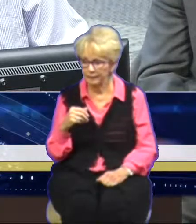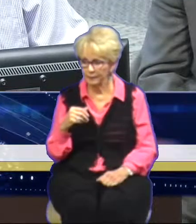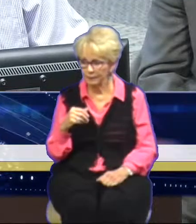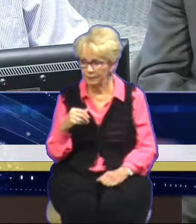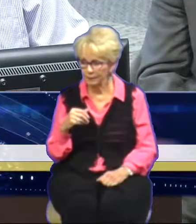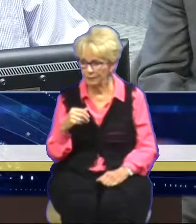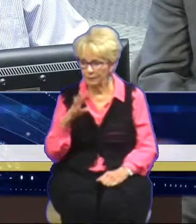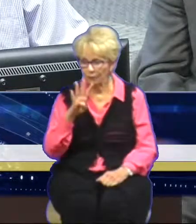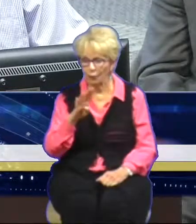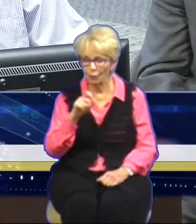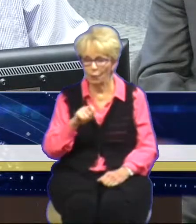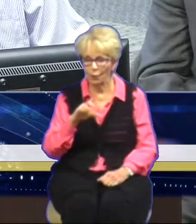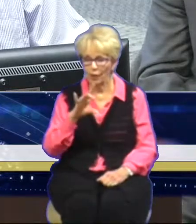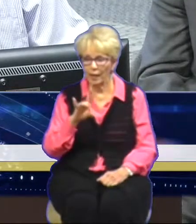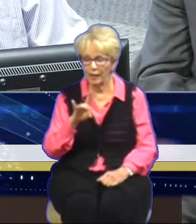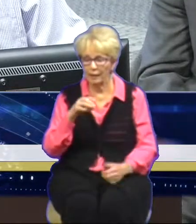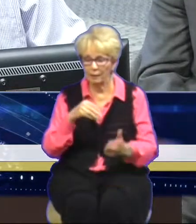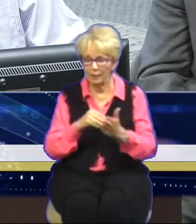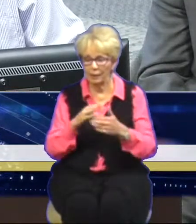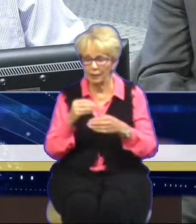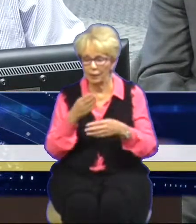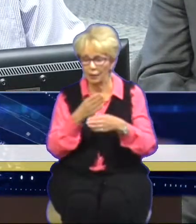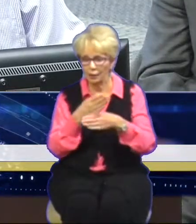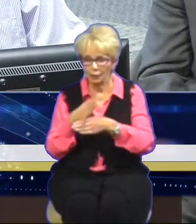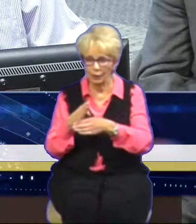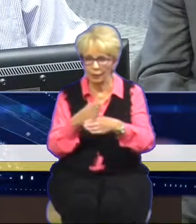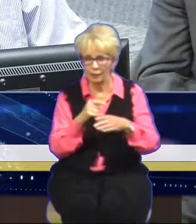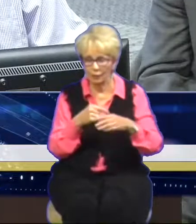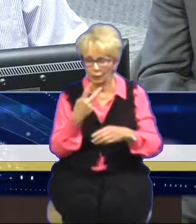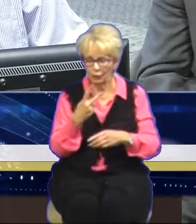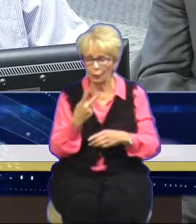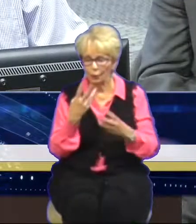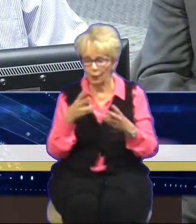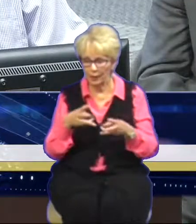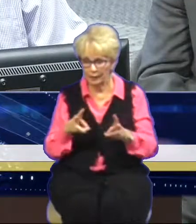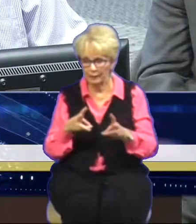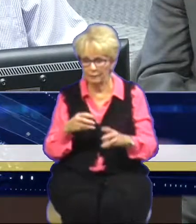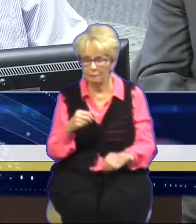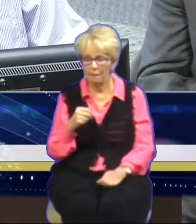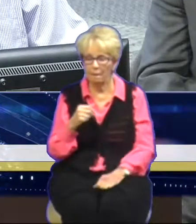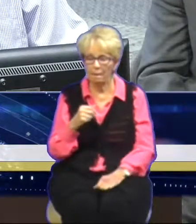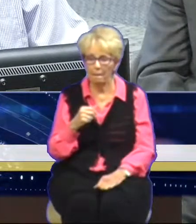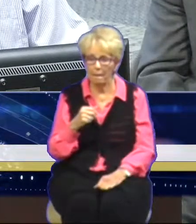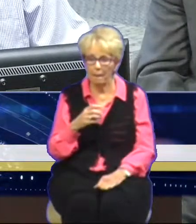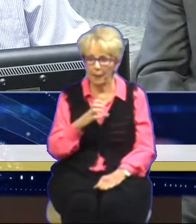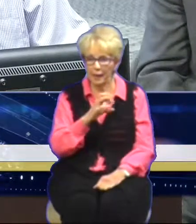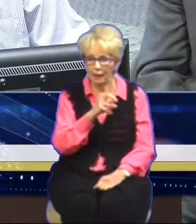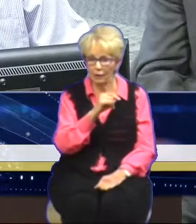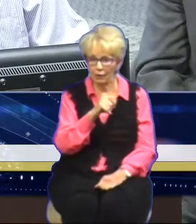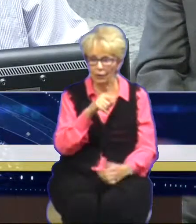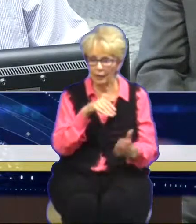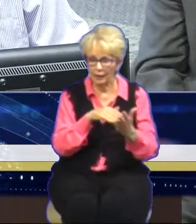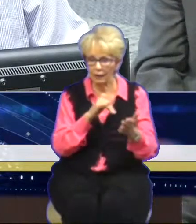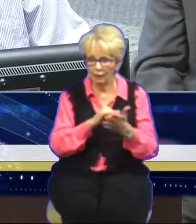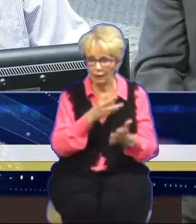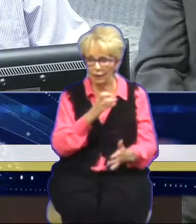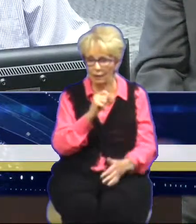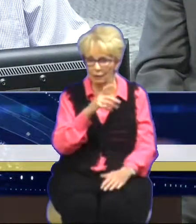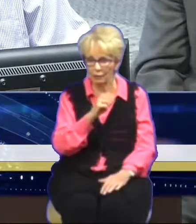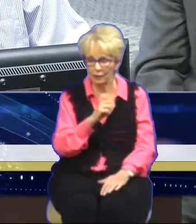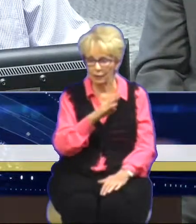The $4.8 million will be distributed in two ways. A credit against the wholesale